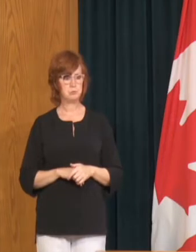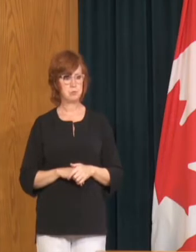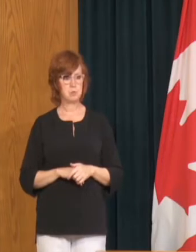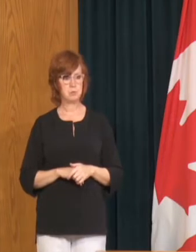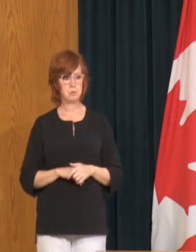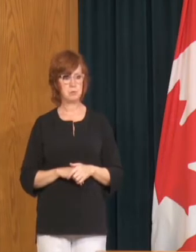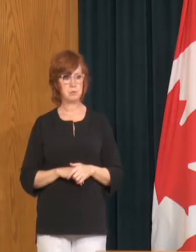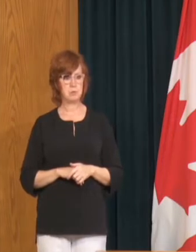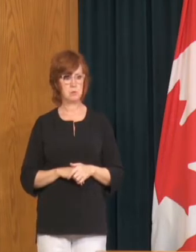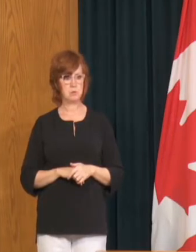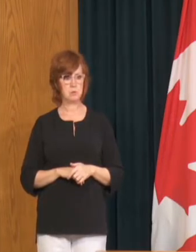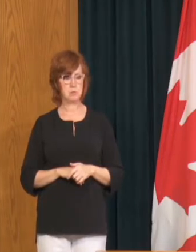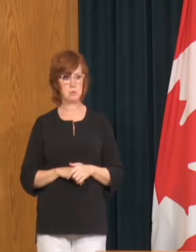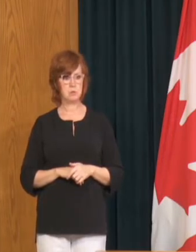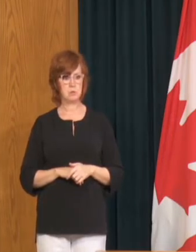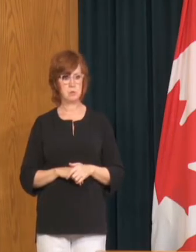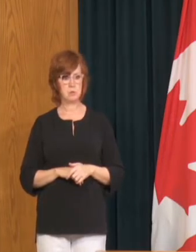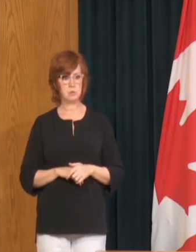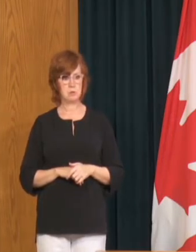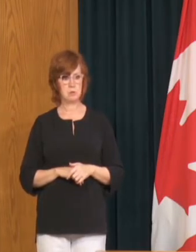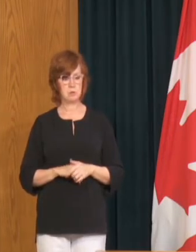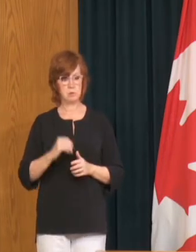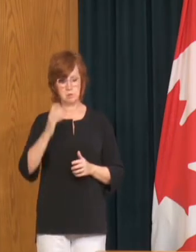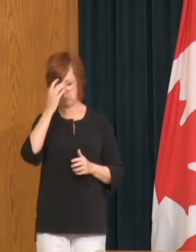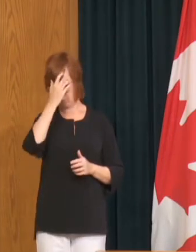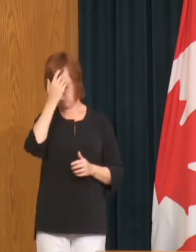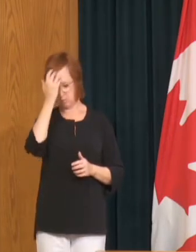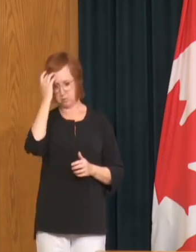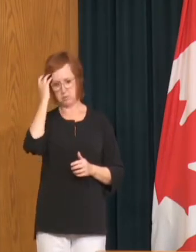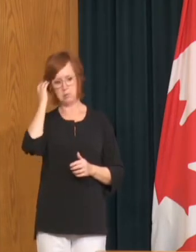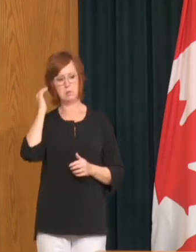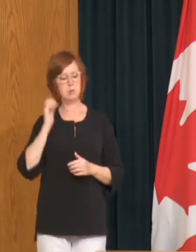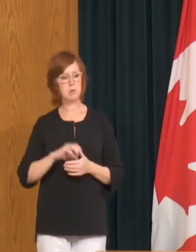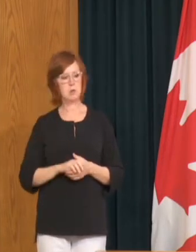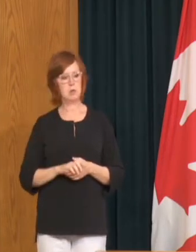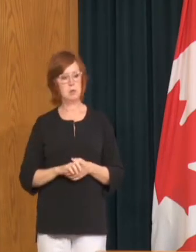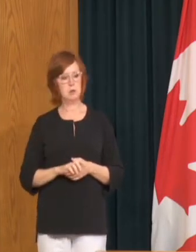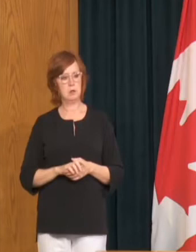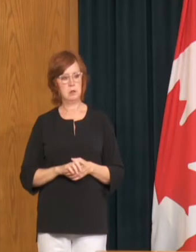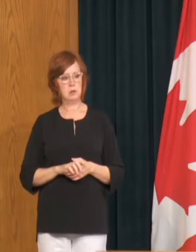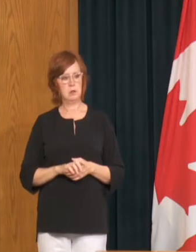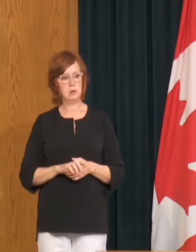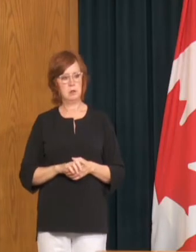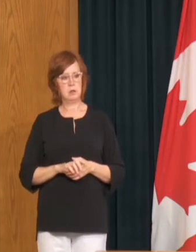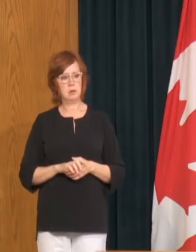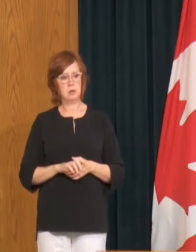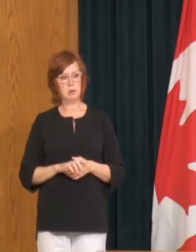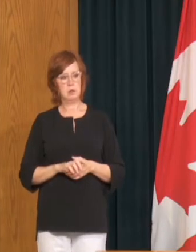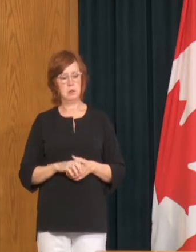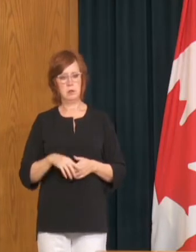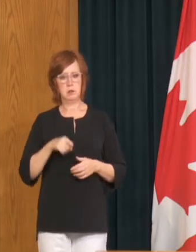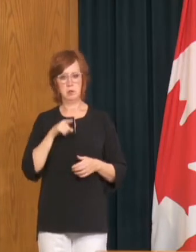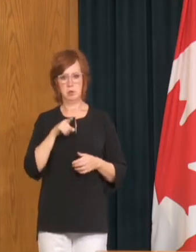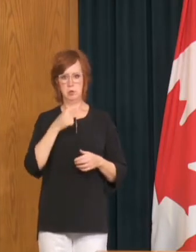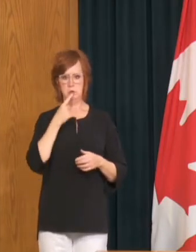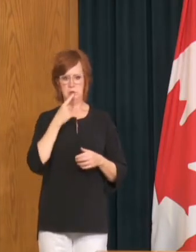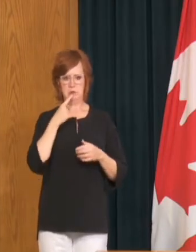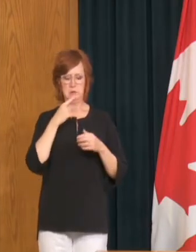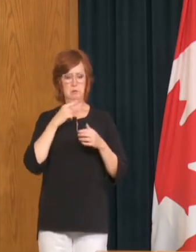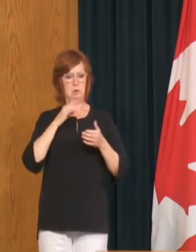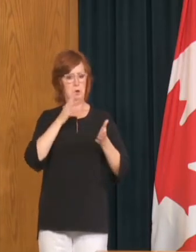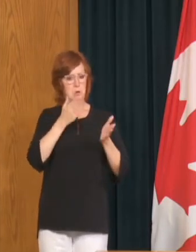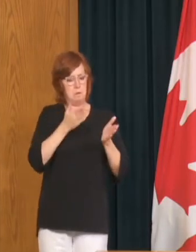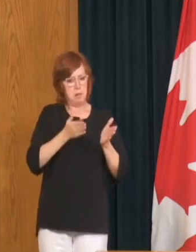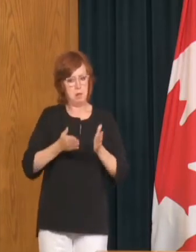So you've used the word intent, and you've said that before in terms of taxes. So no intent to raise taxes. No.